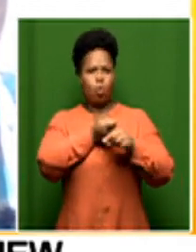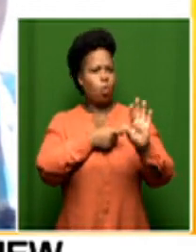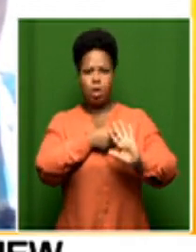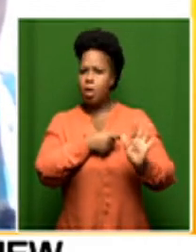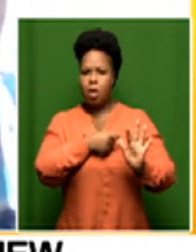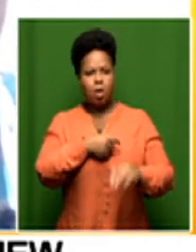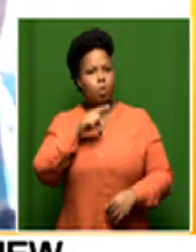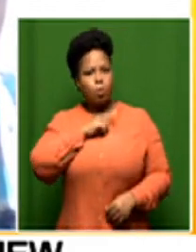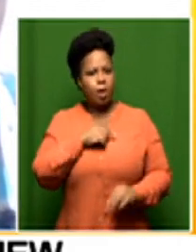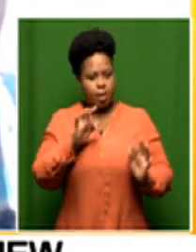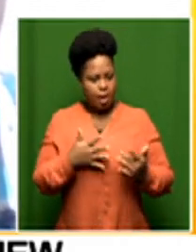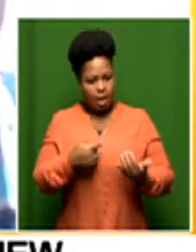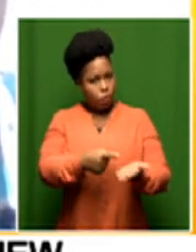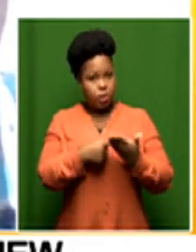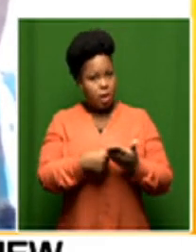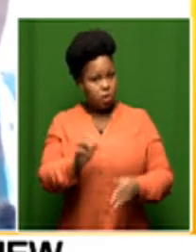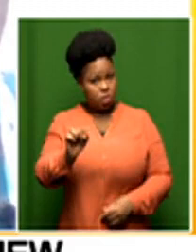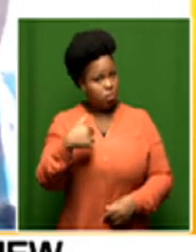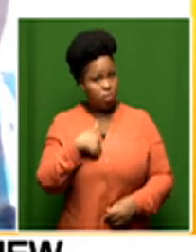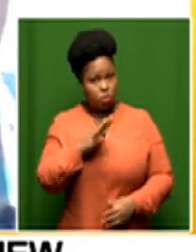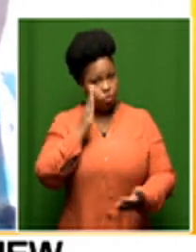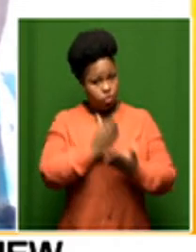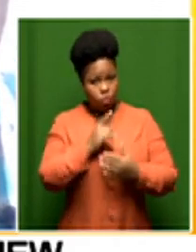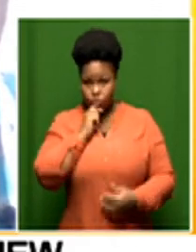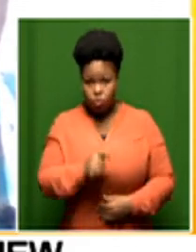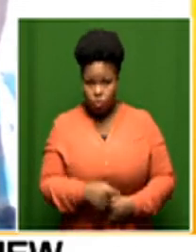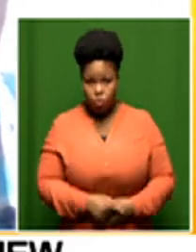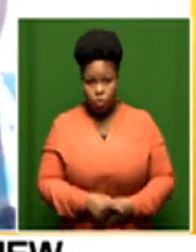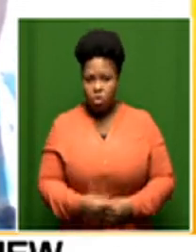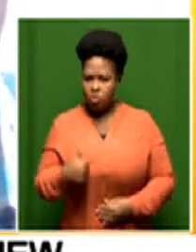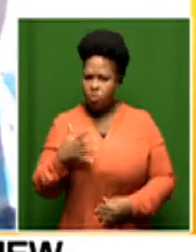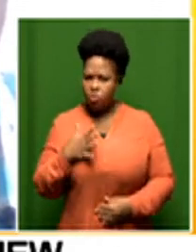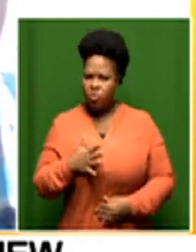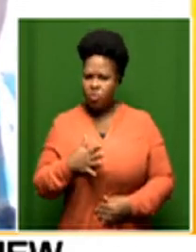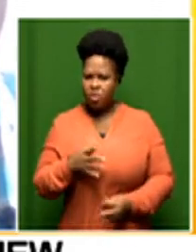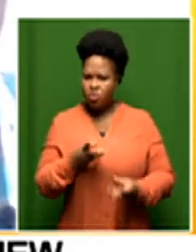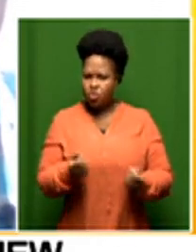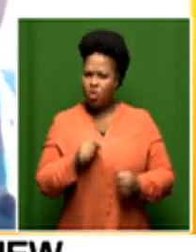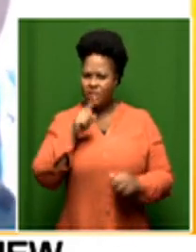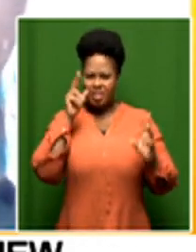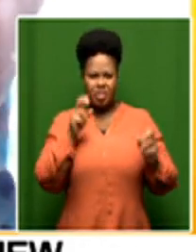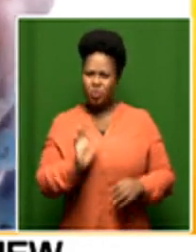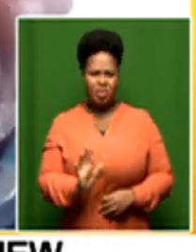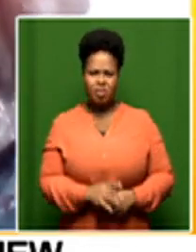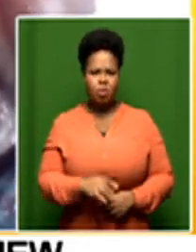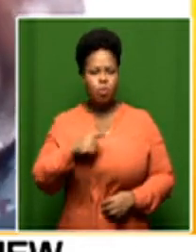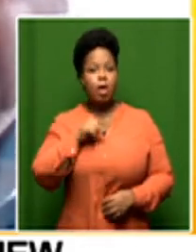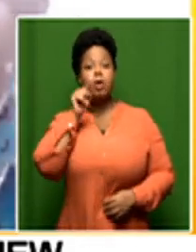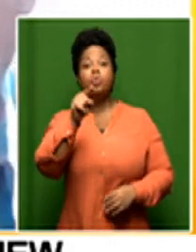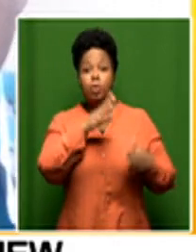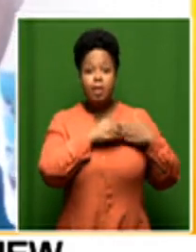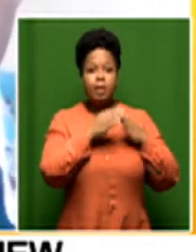about, you know, the way that we're talking, I'm not sure this is the way that you should be addressing this topic. I mean, especially as a